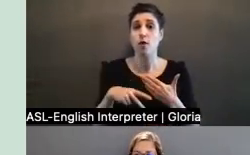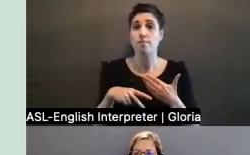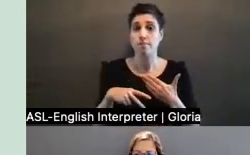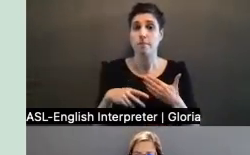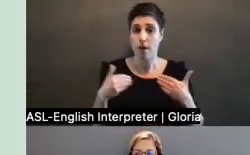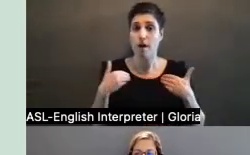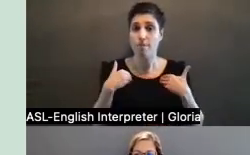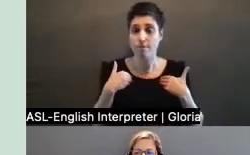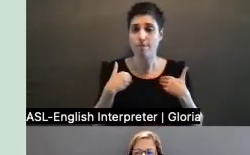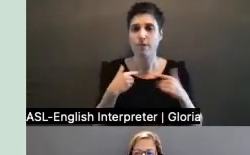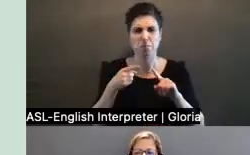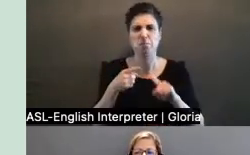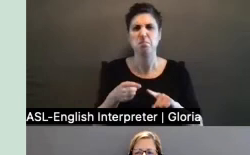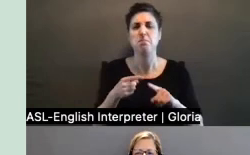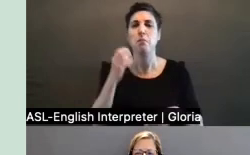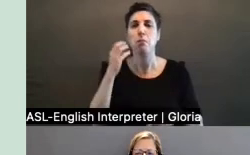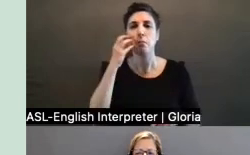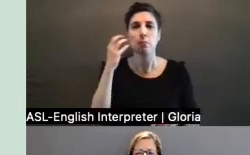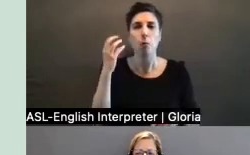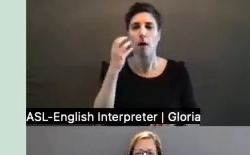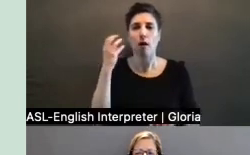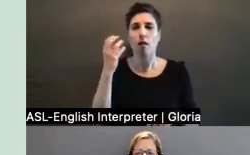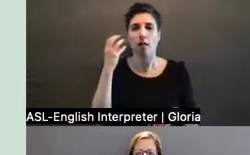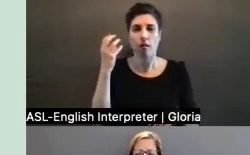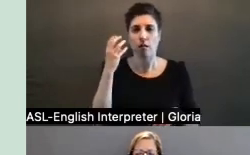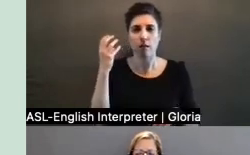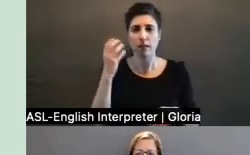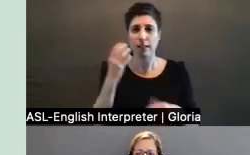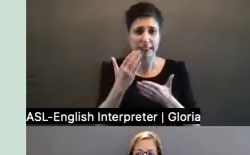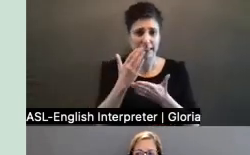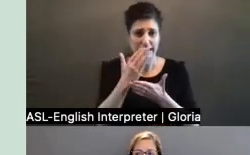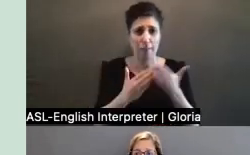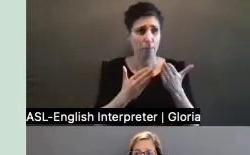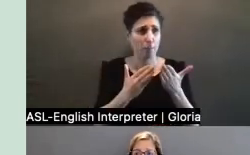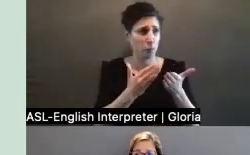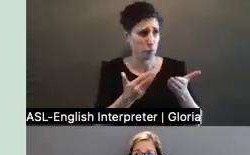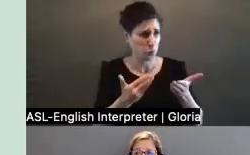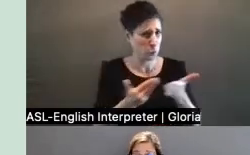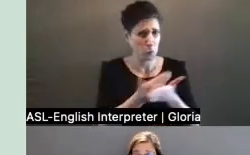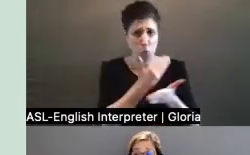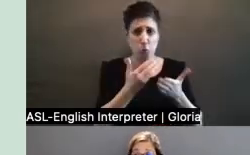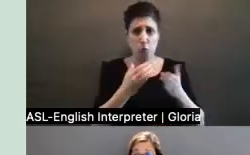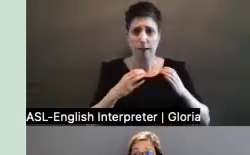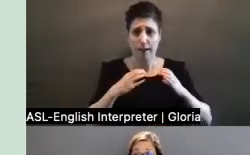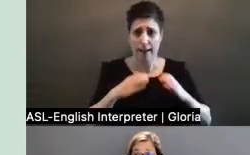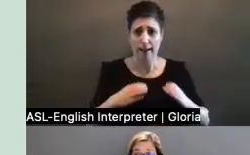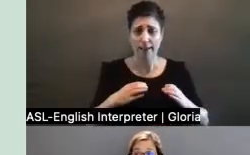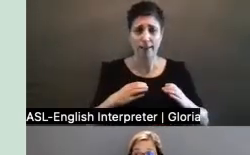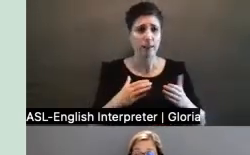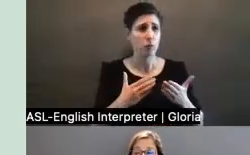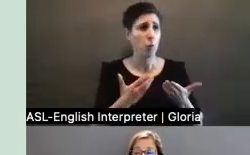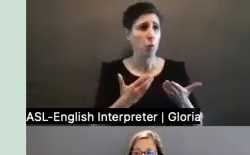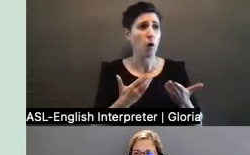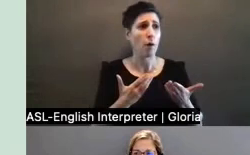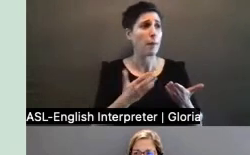mobile devices with clients who are just coming in and they're just starting, or they got a device from a family member,